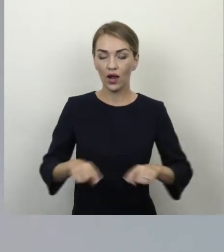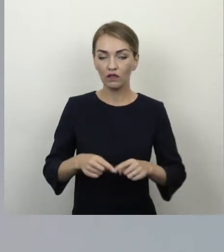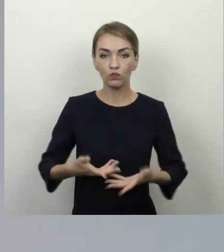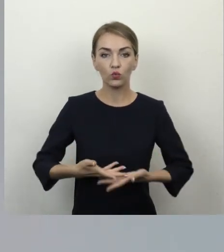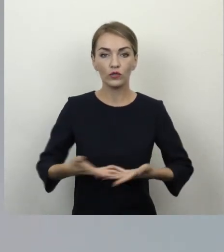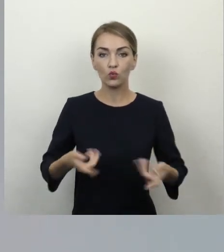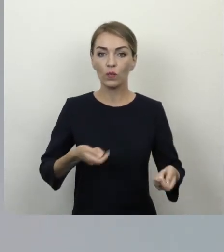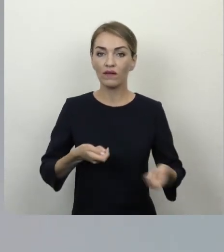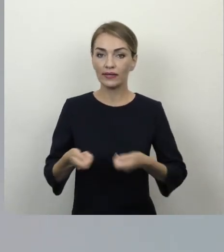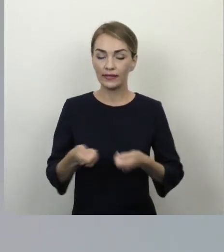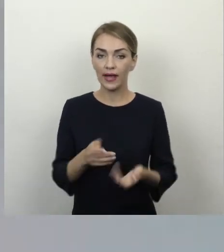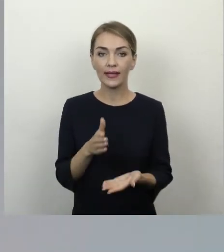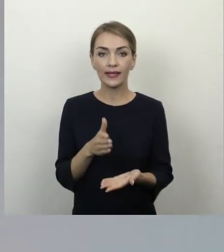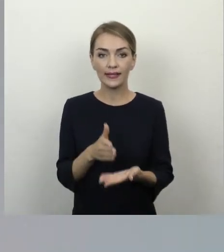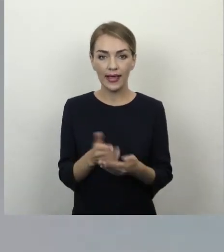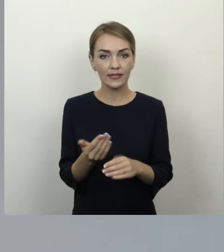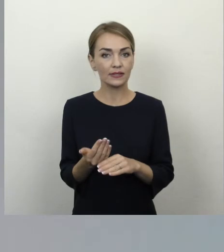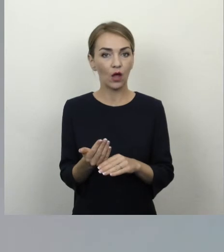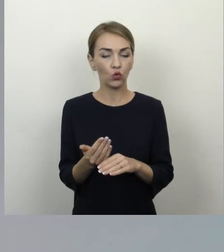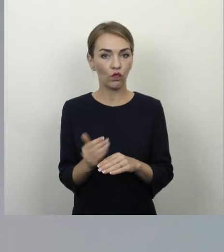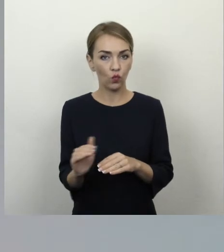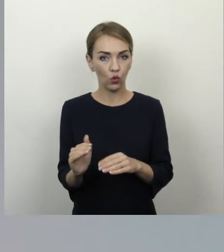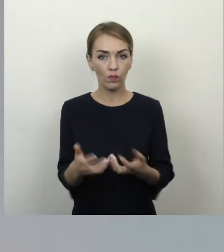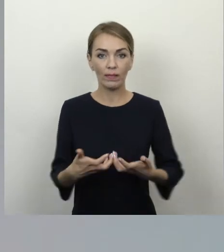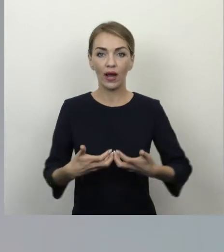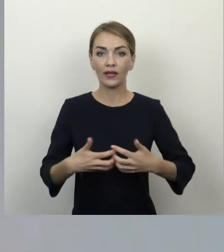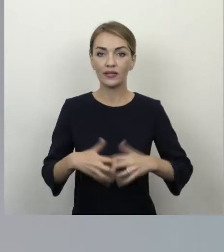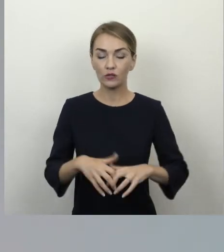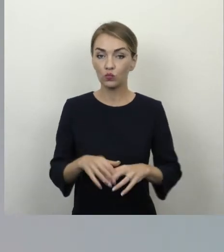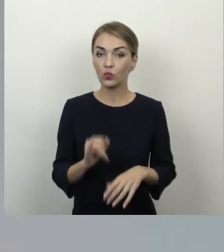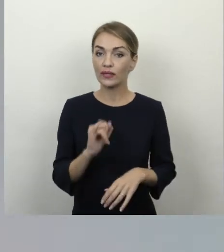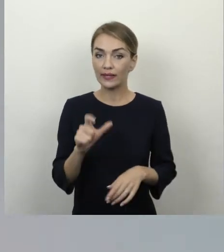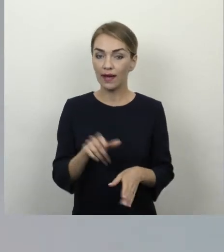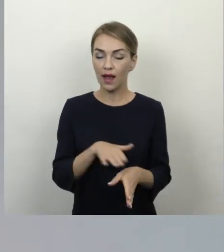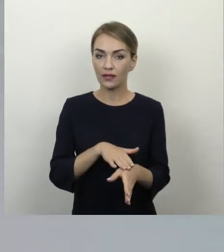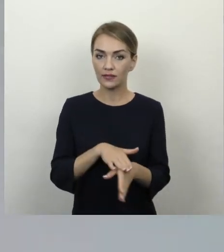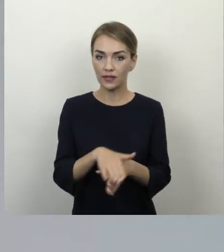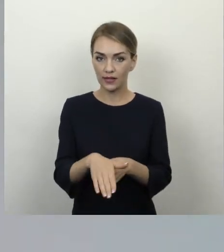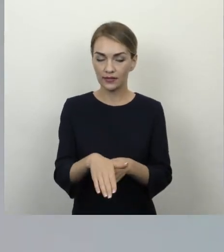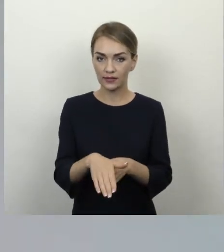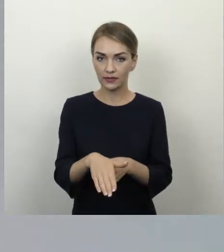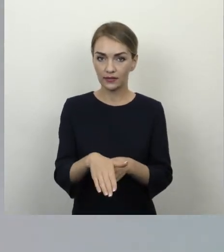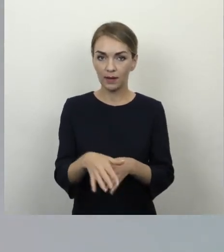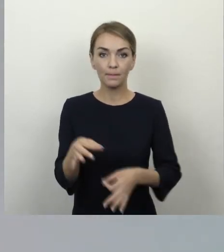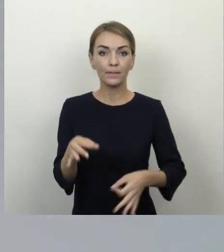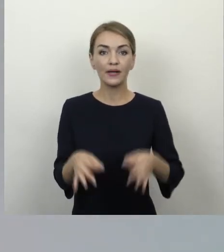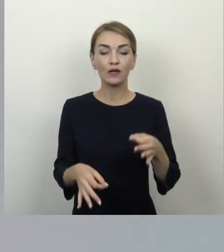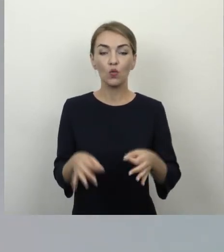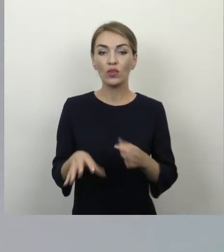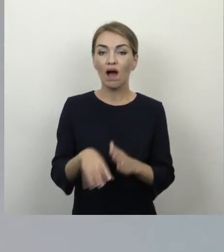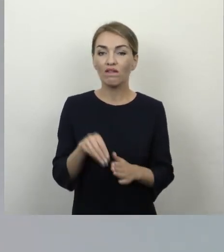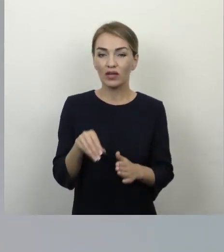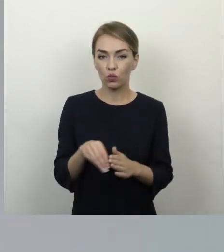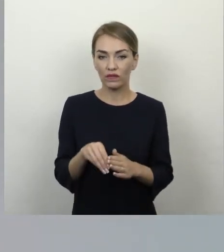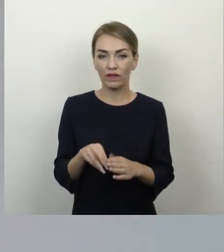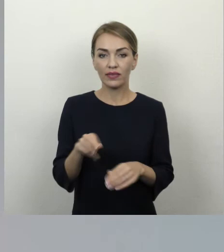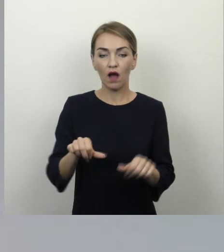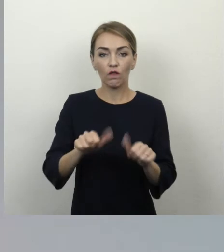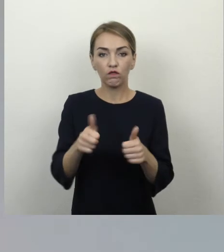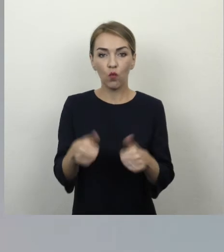regards development of public governance bodies is an element of their implementation. The nature